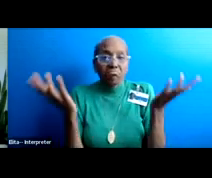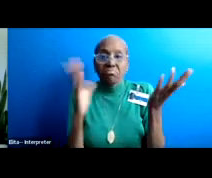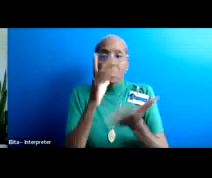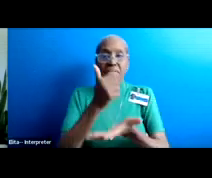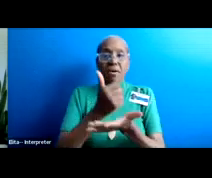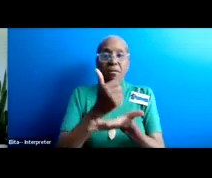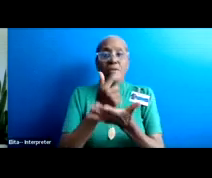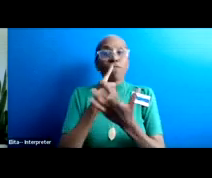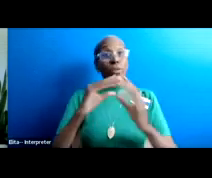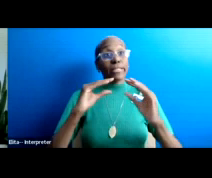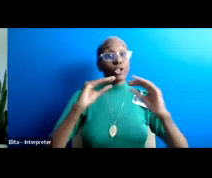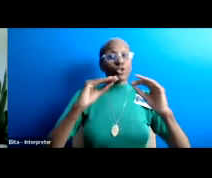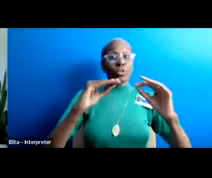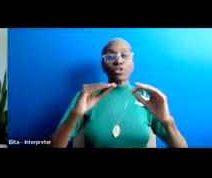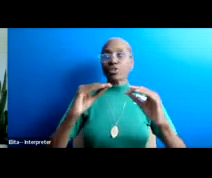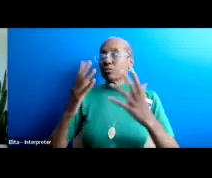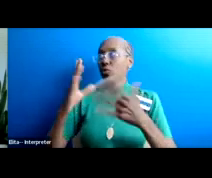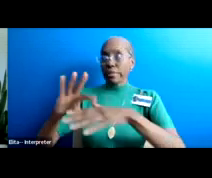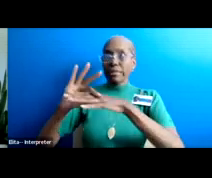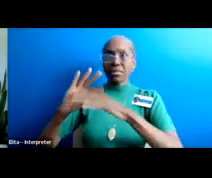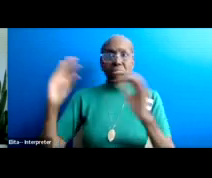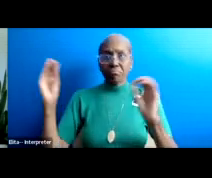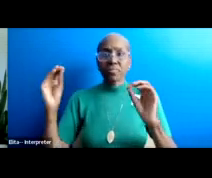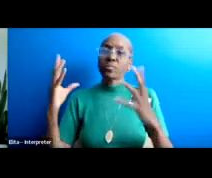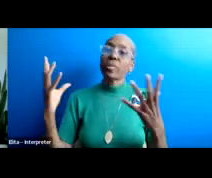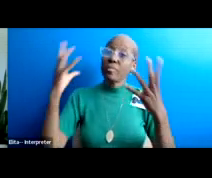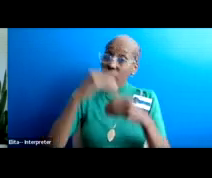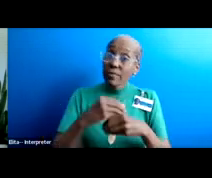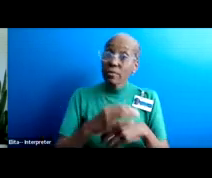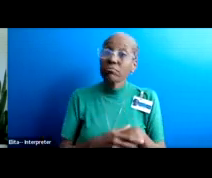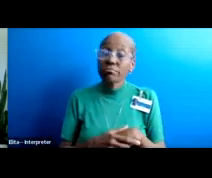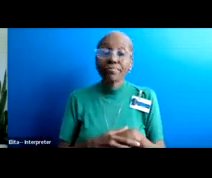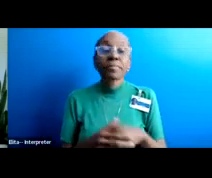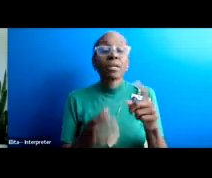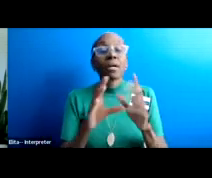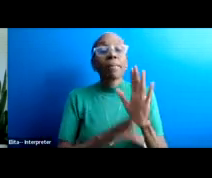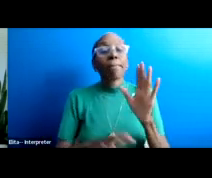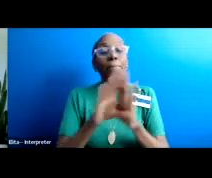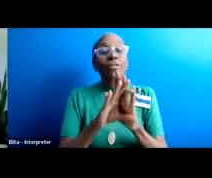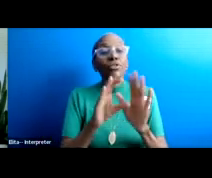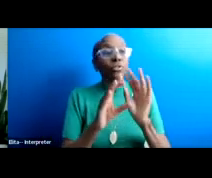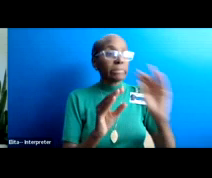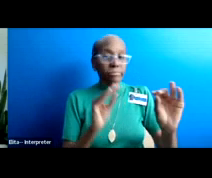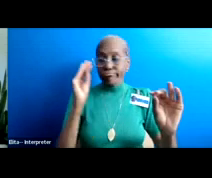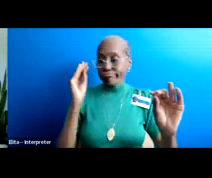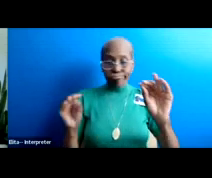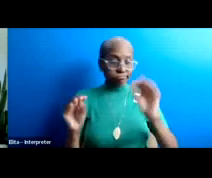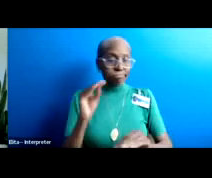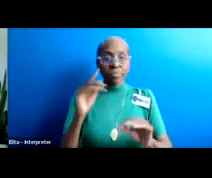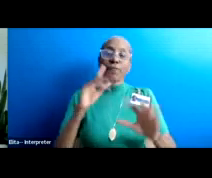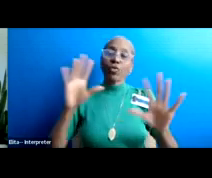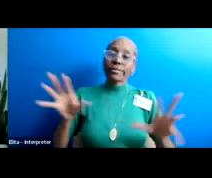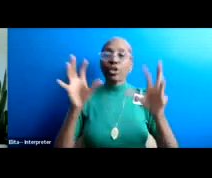helpful for instruction or content, but it is beautiful. So these are images that are placed in your content for